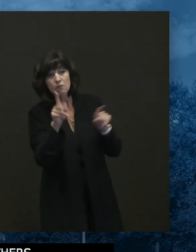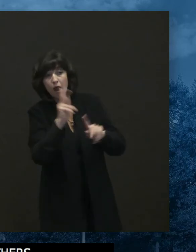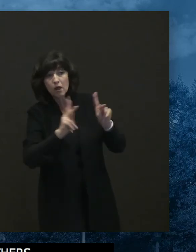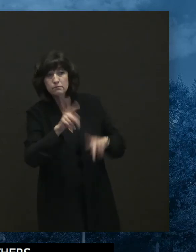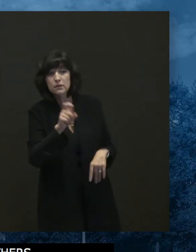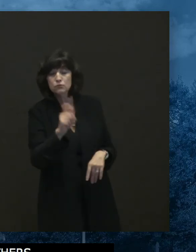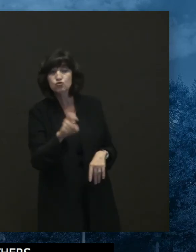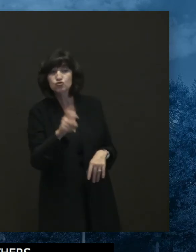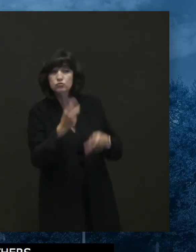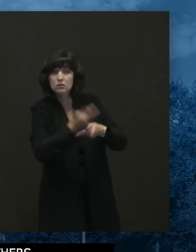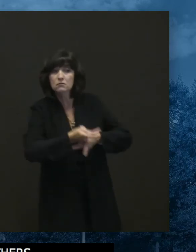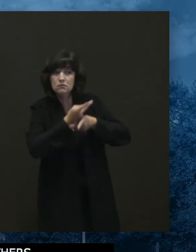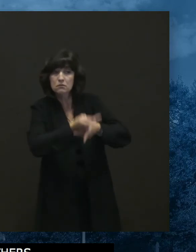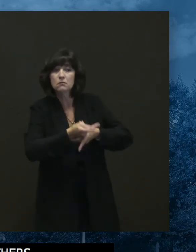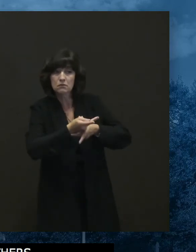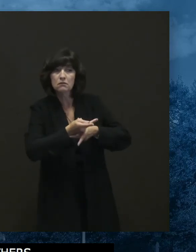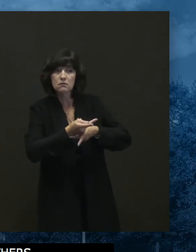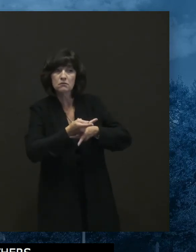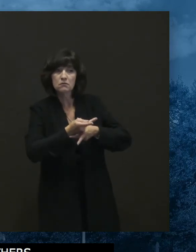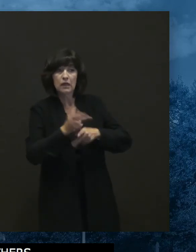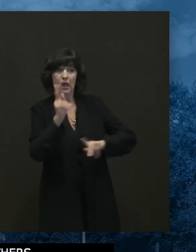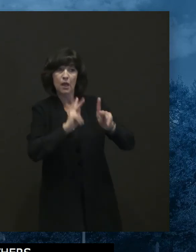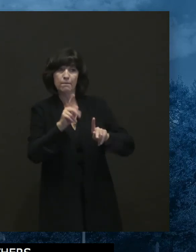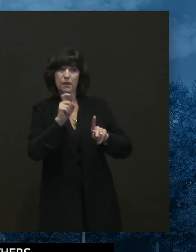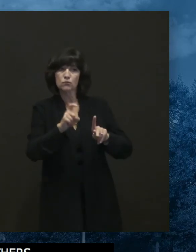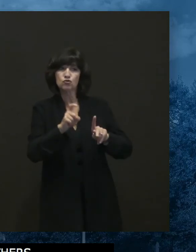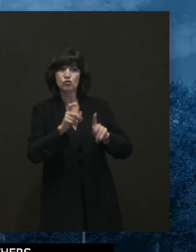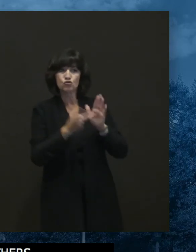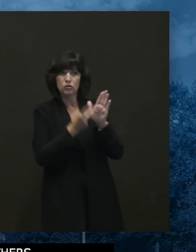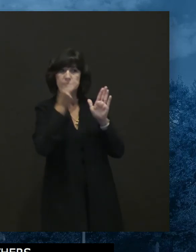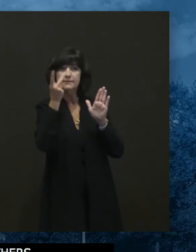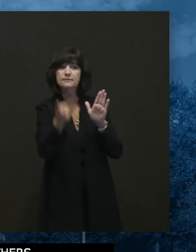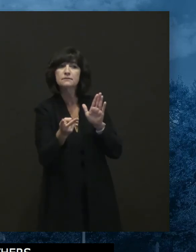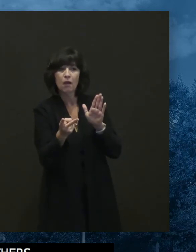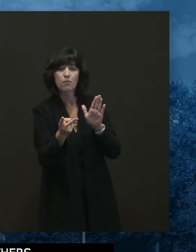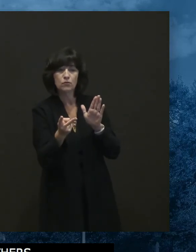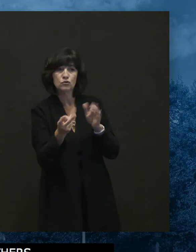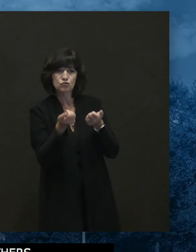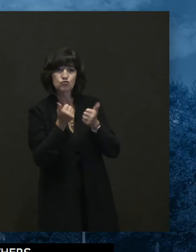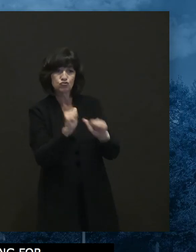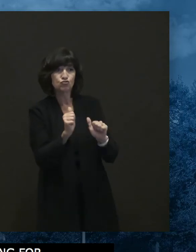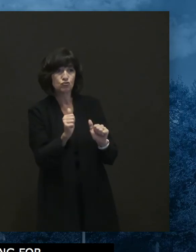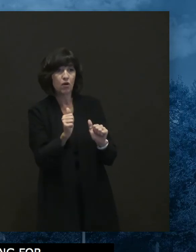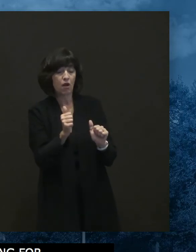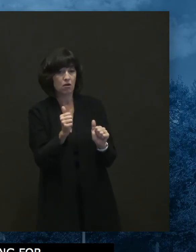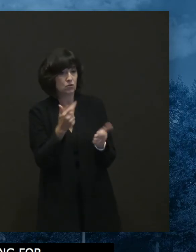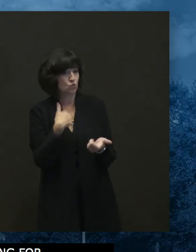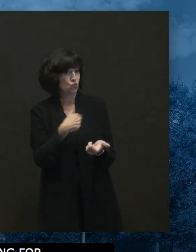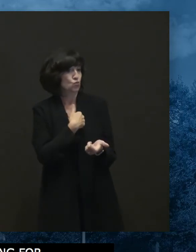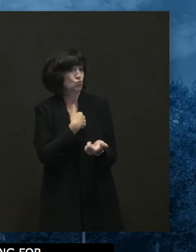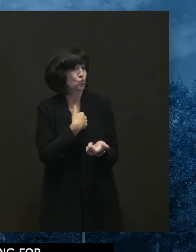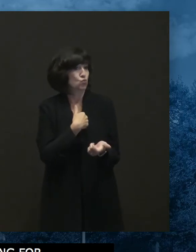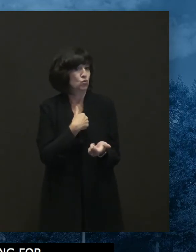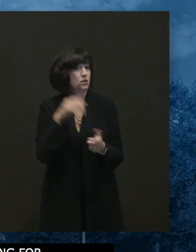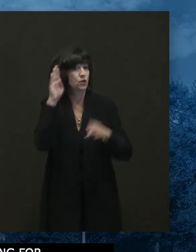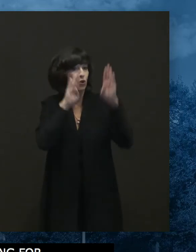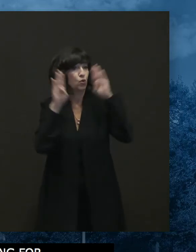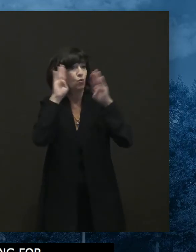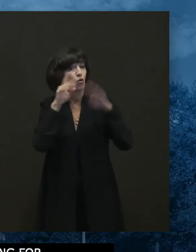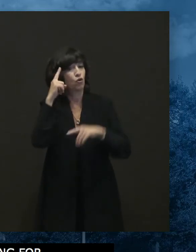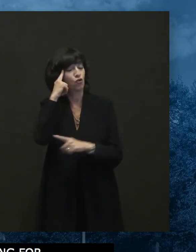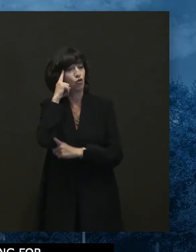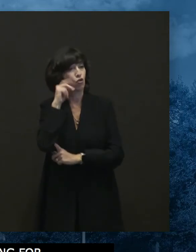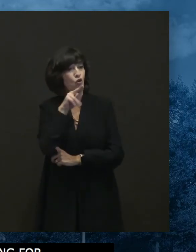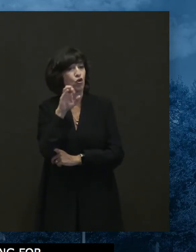should redouble their efforts. We don't see anything. We thought we were going to see it in the kind of greater Newark area, and we